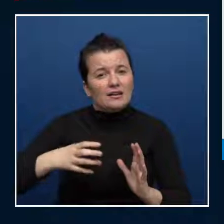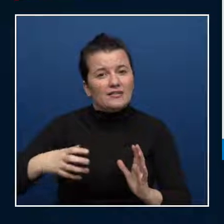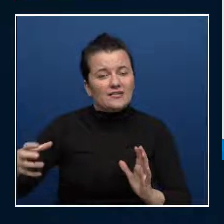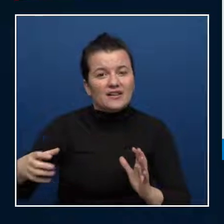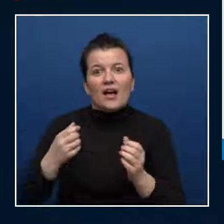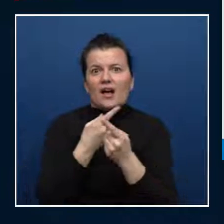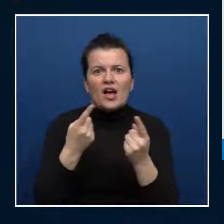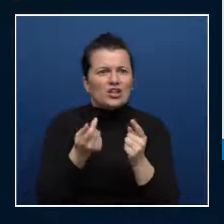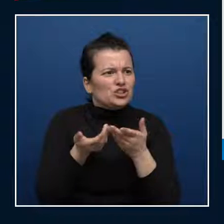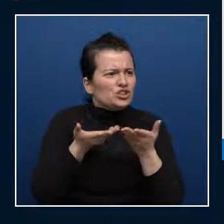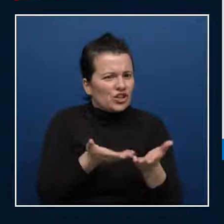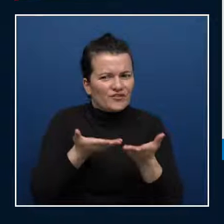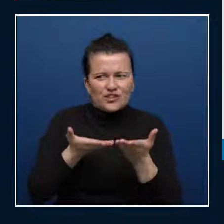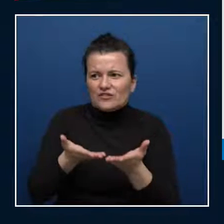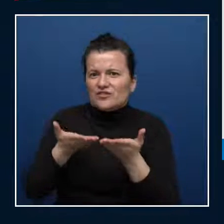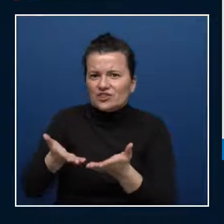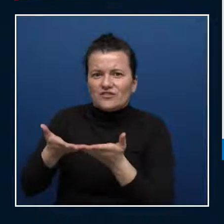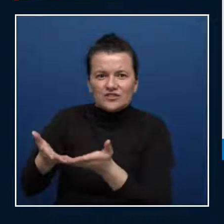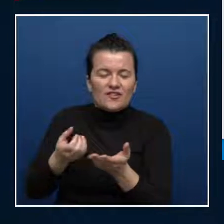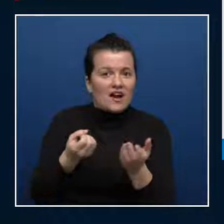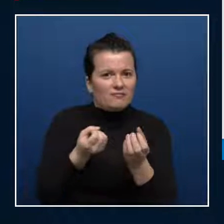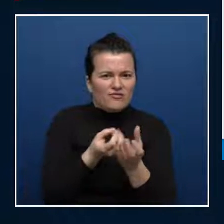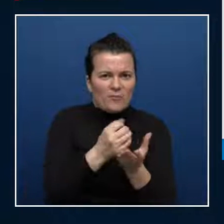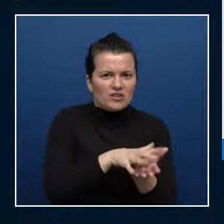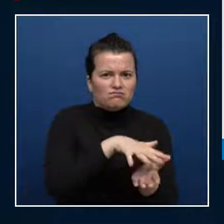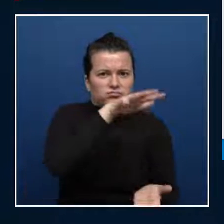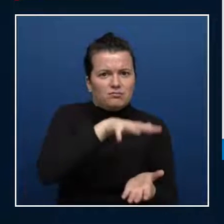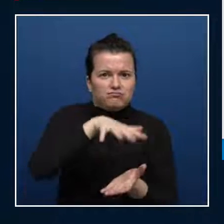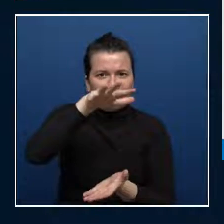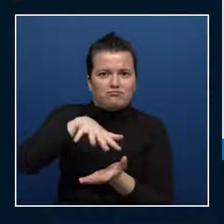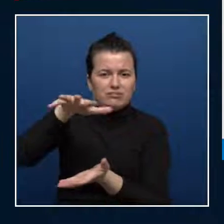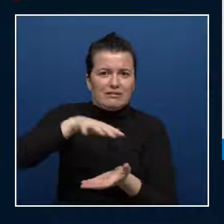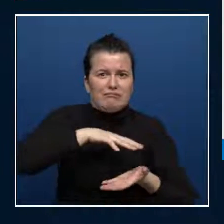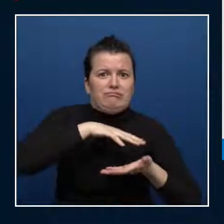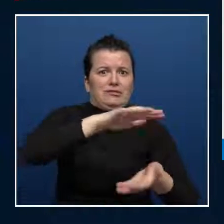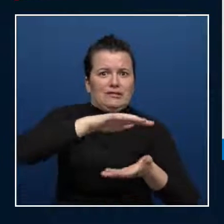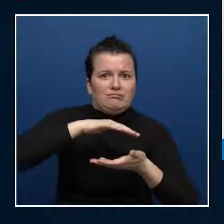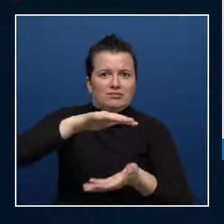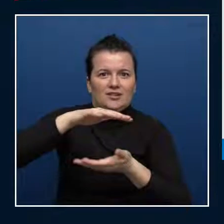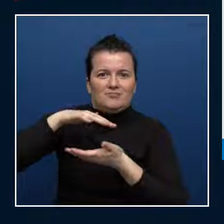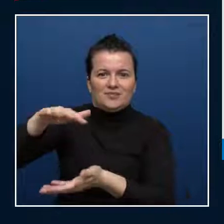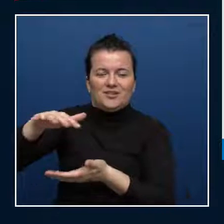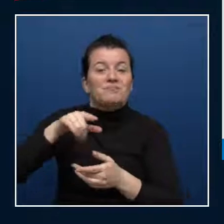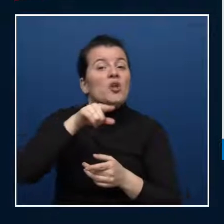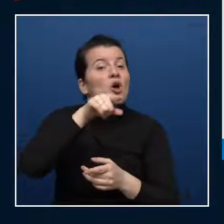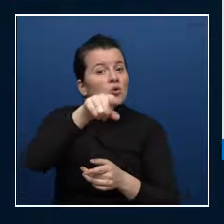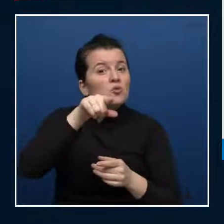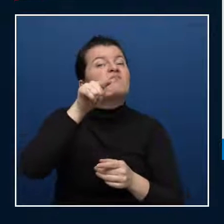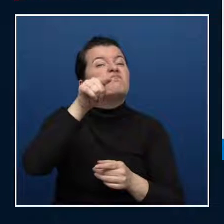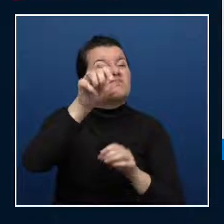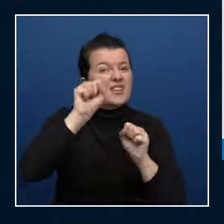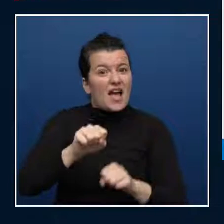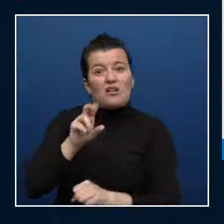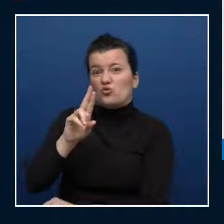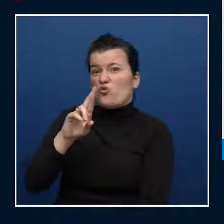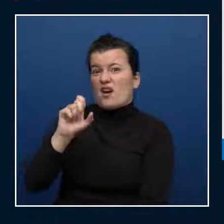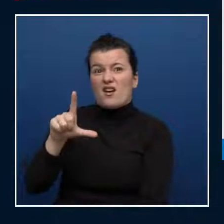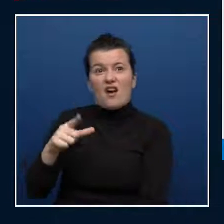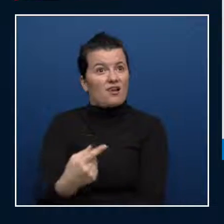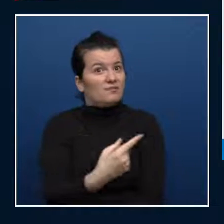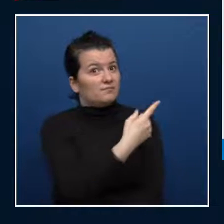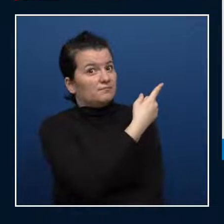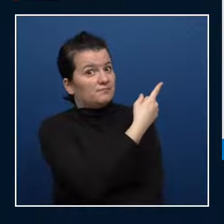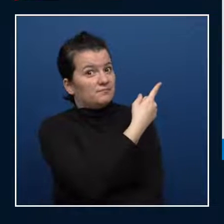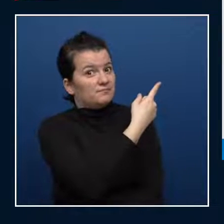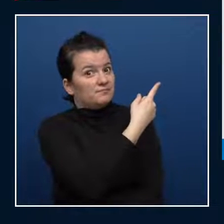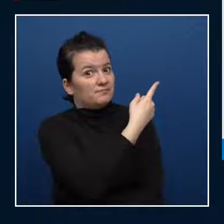and shared a lot of information and some lots of slides with lots of detail in them. You can go to this URL on site, on screen at the moment, and